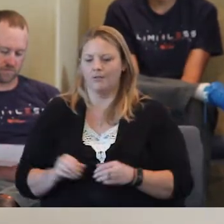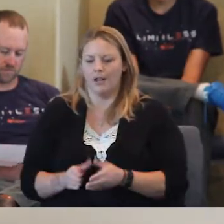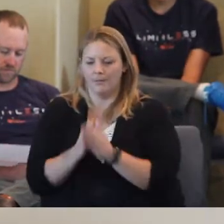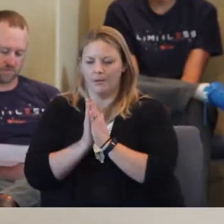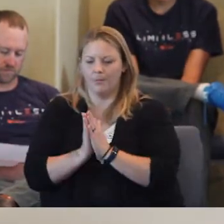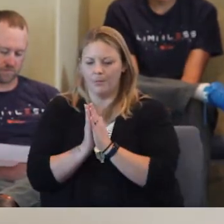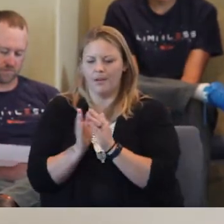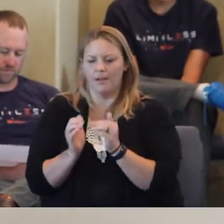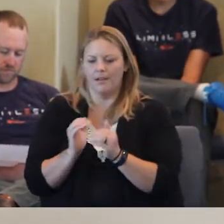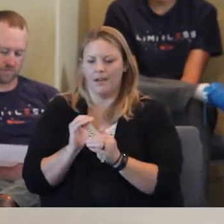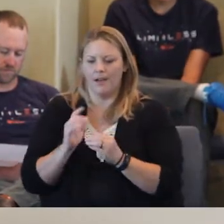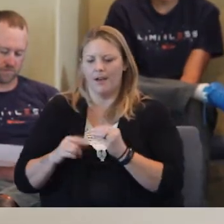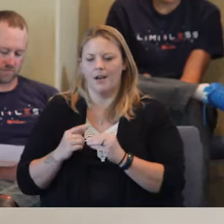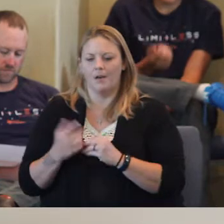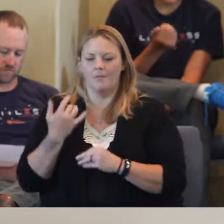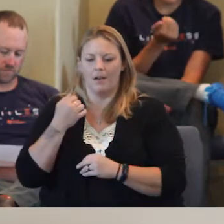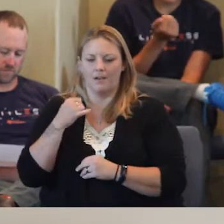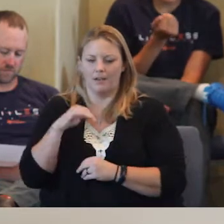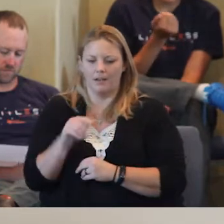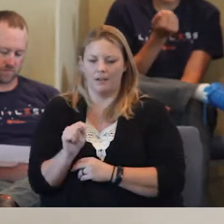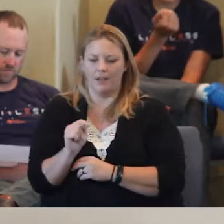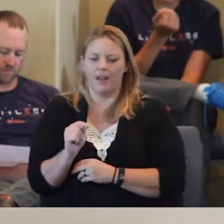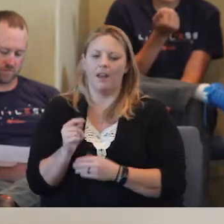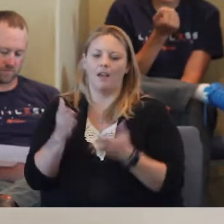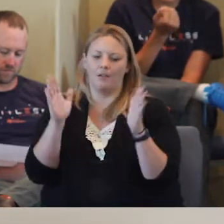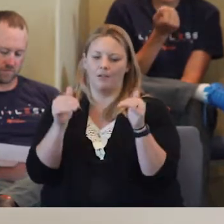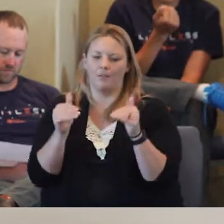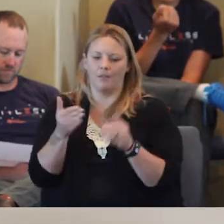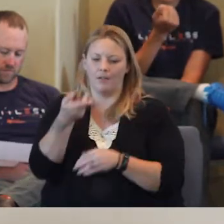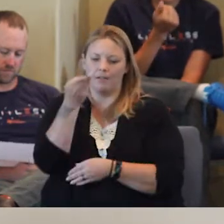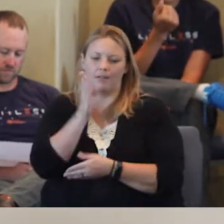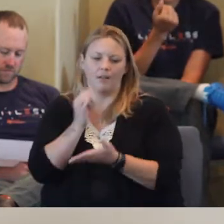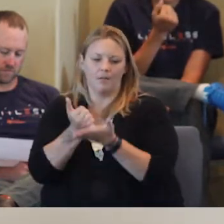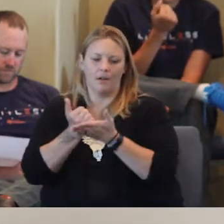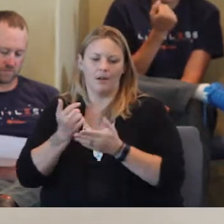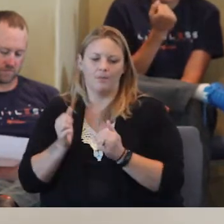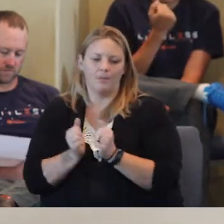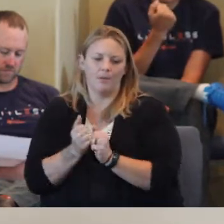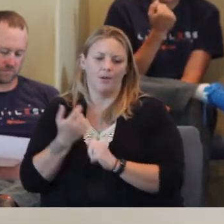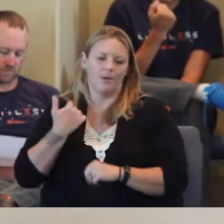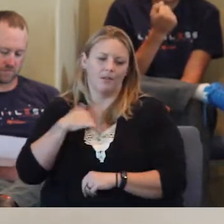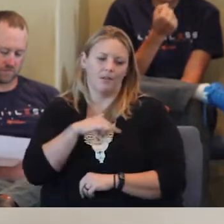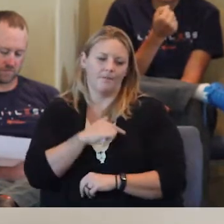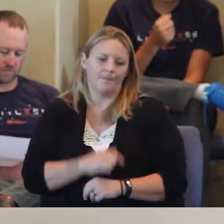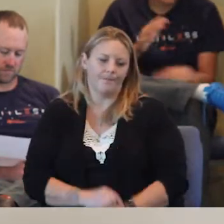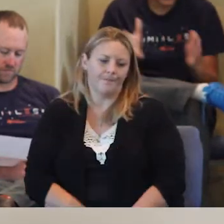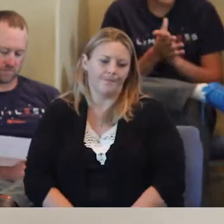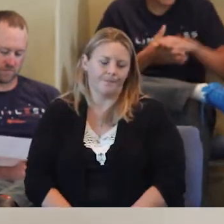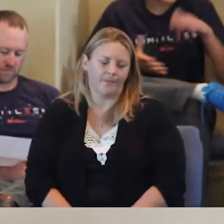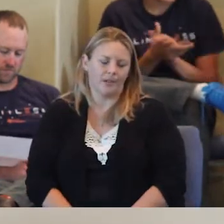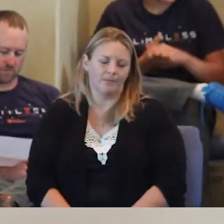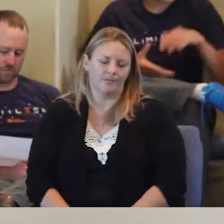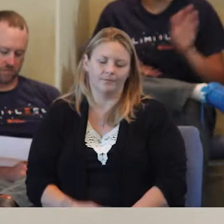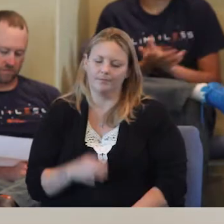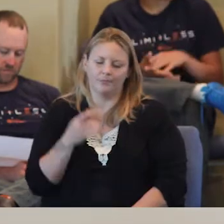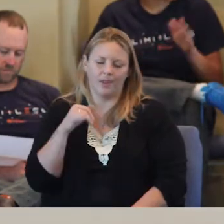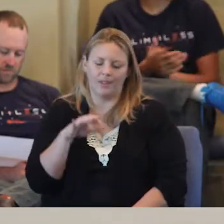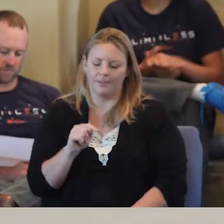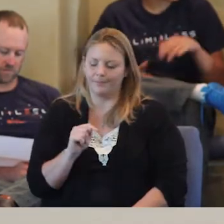praying about it, and I hope that God begins to stick it through me. And overall, keep doing on these mission trips. So, thank